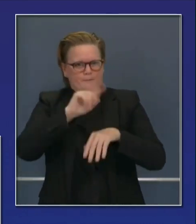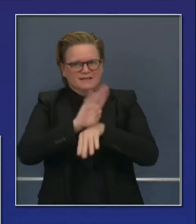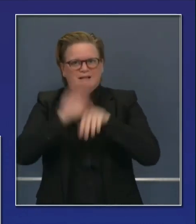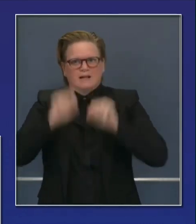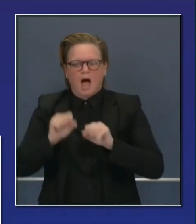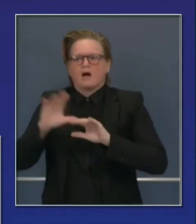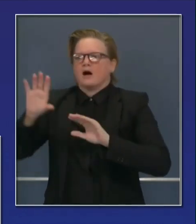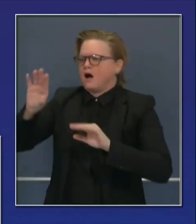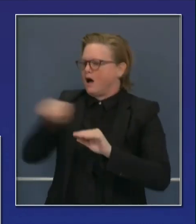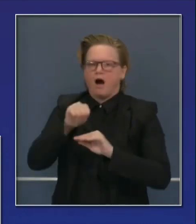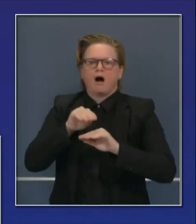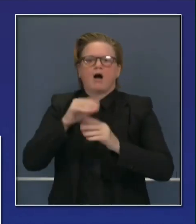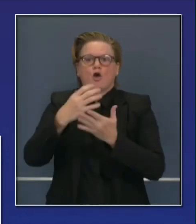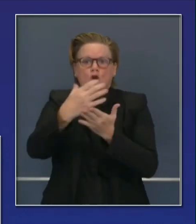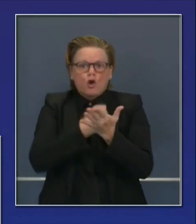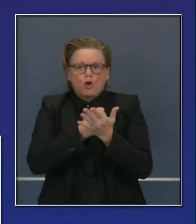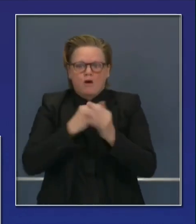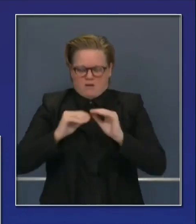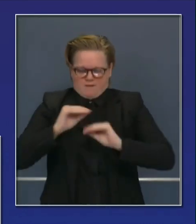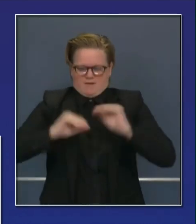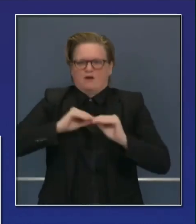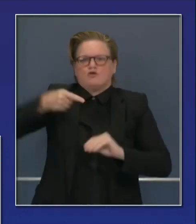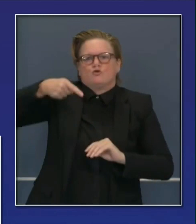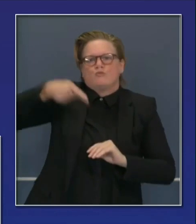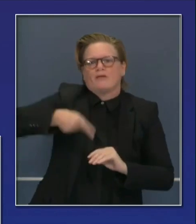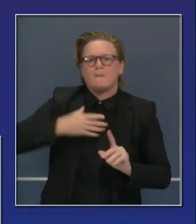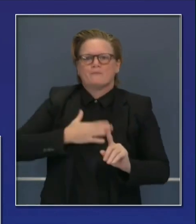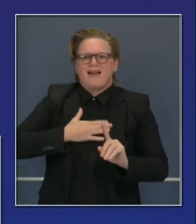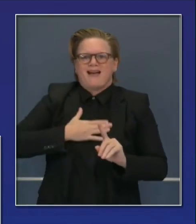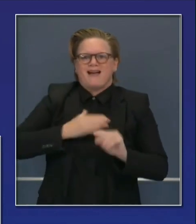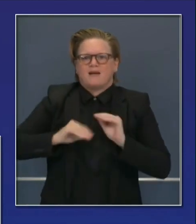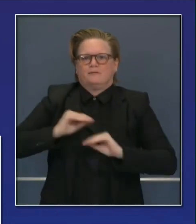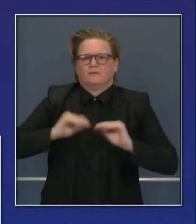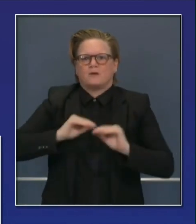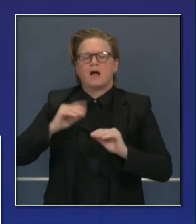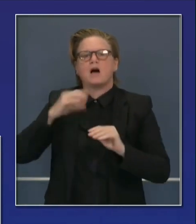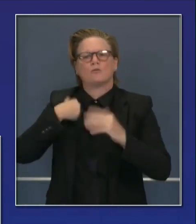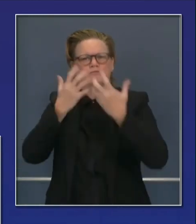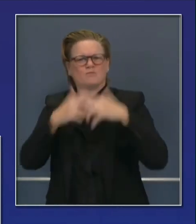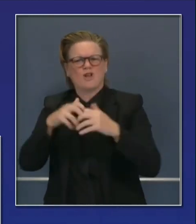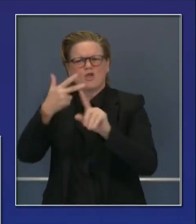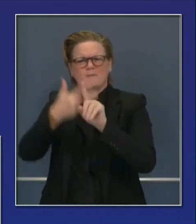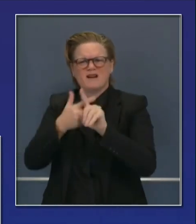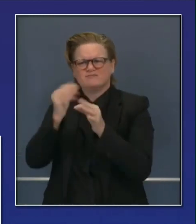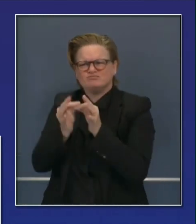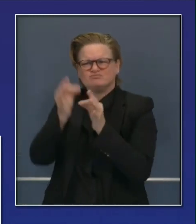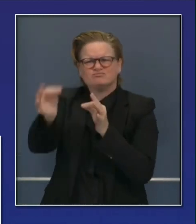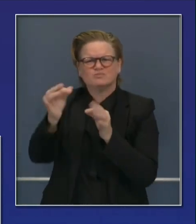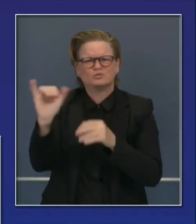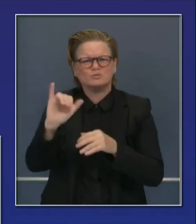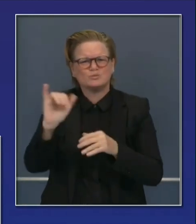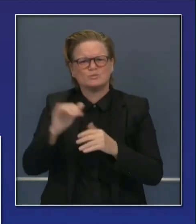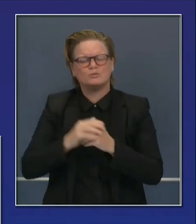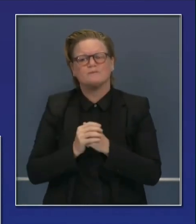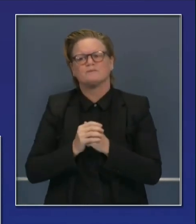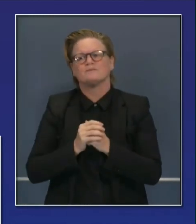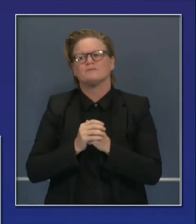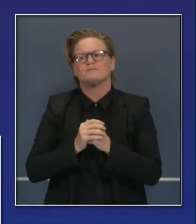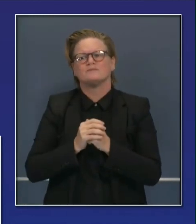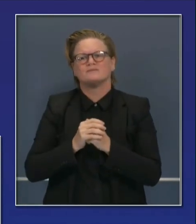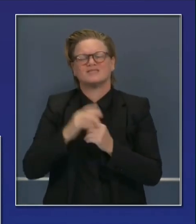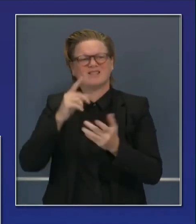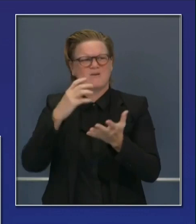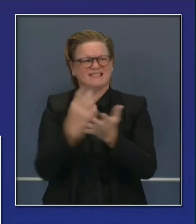impacted by the stay-at-home orders and by this pandemic to take advantage and utilize those dollars for